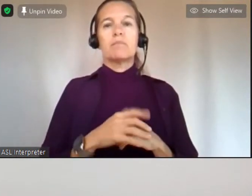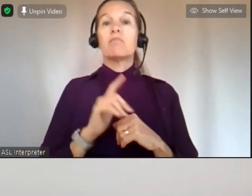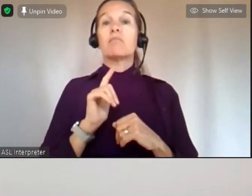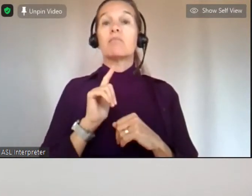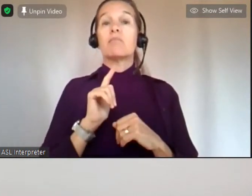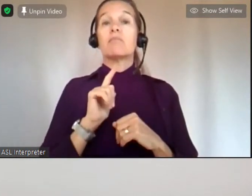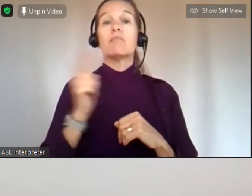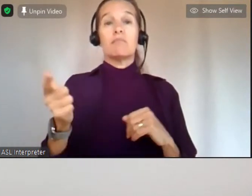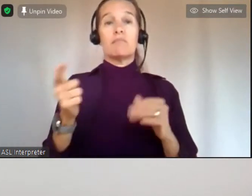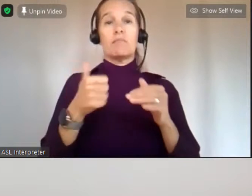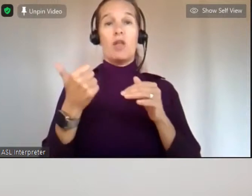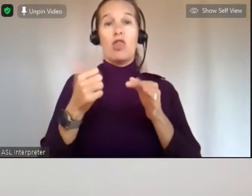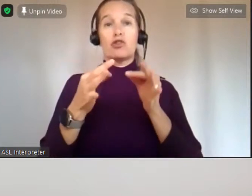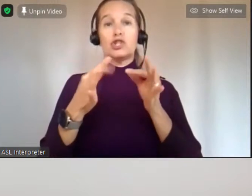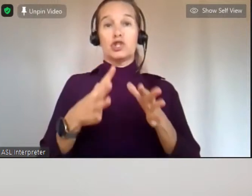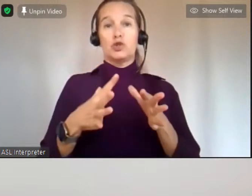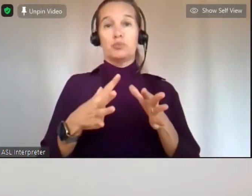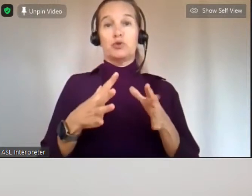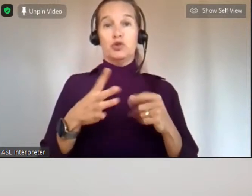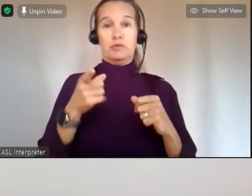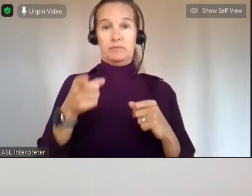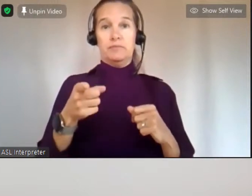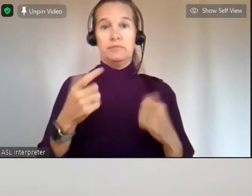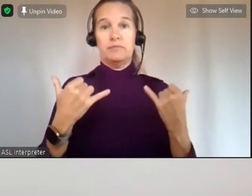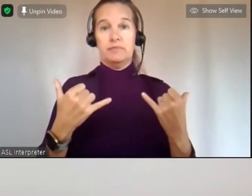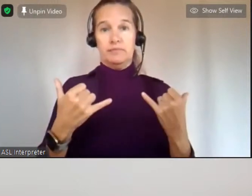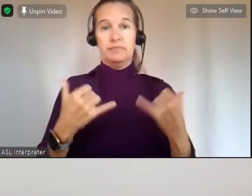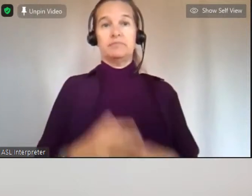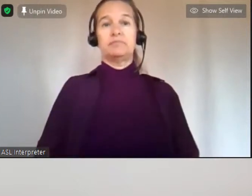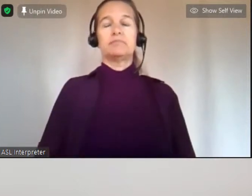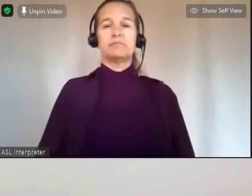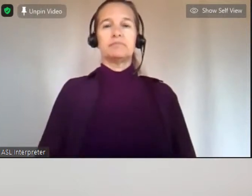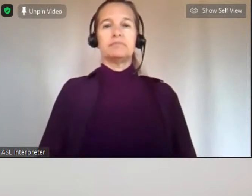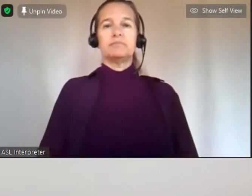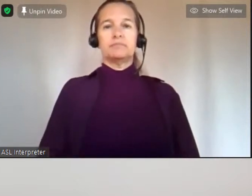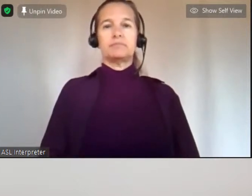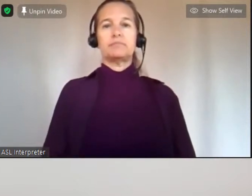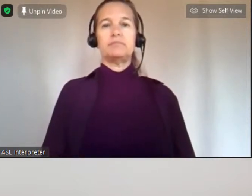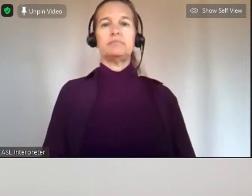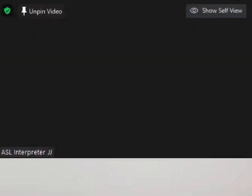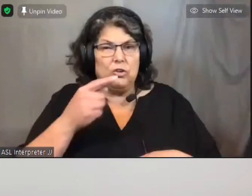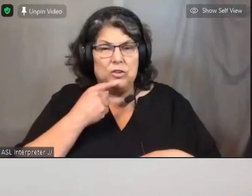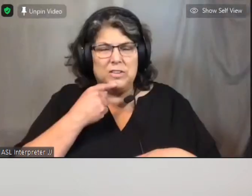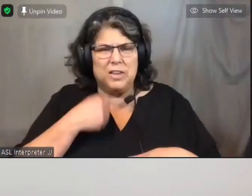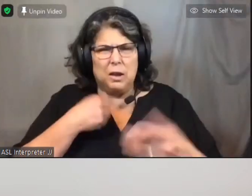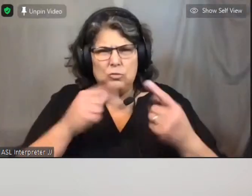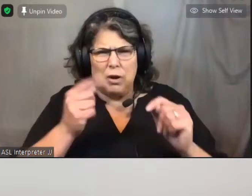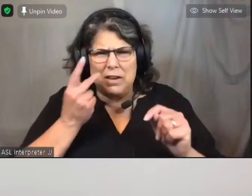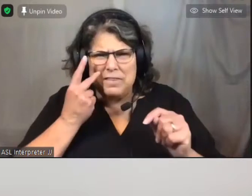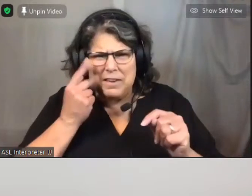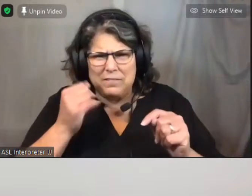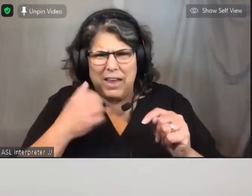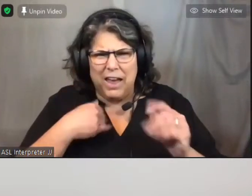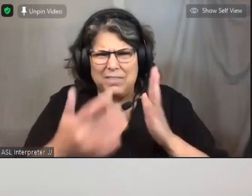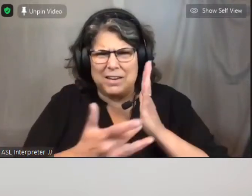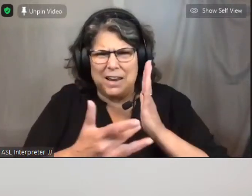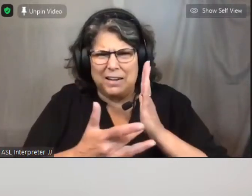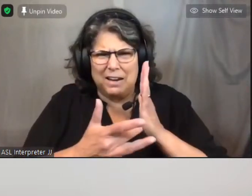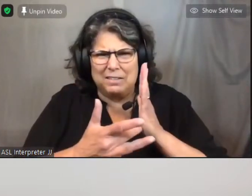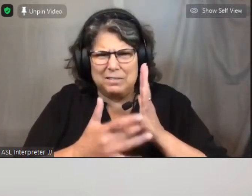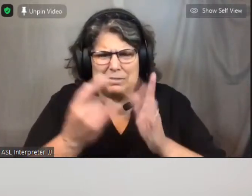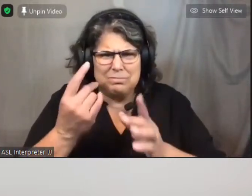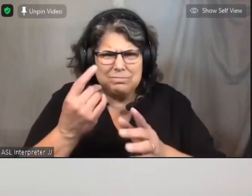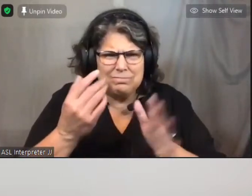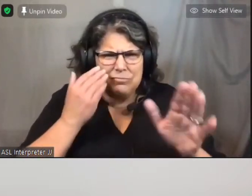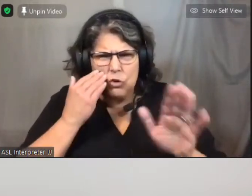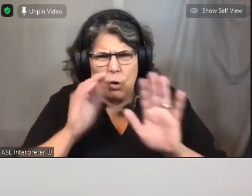switch to a graph here if I've got the technical ability to do that. Let's see, it's share screen first. Let